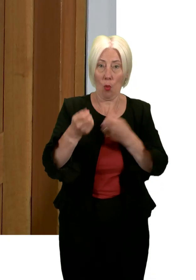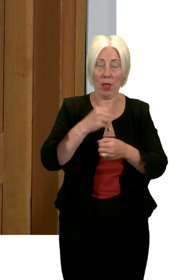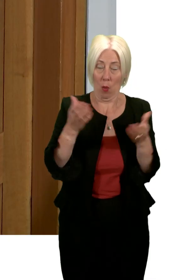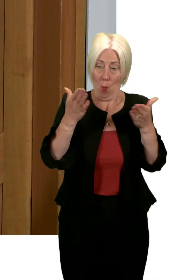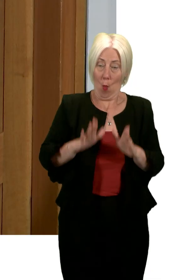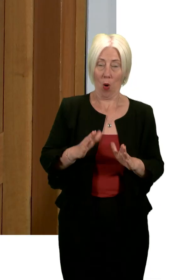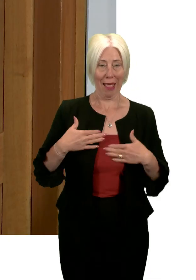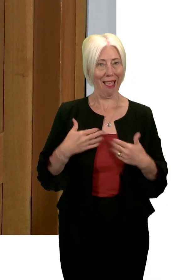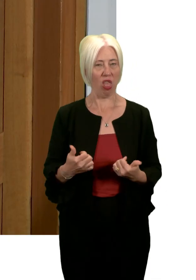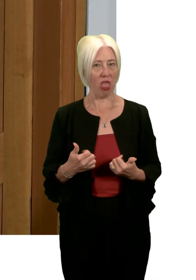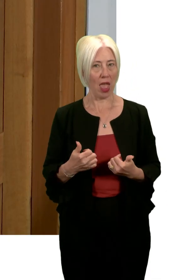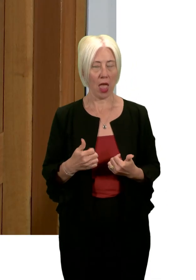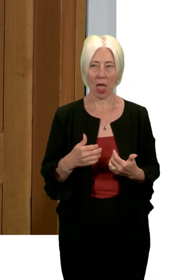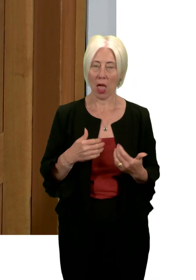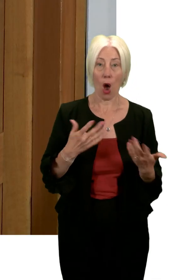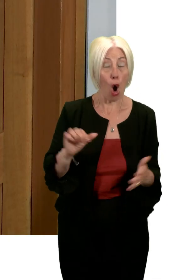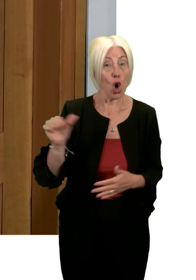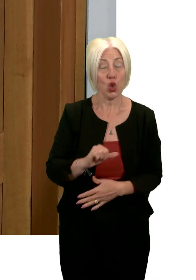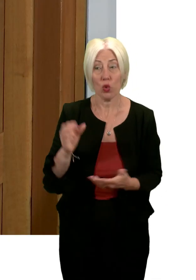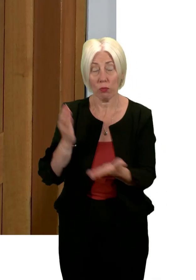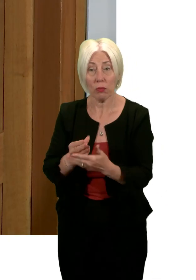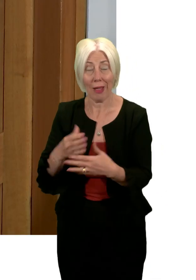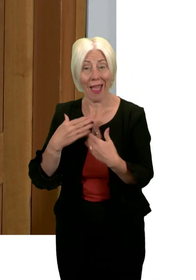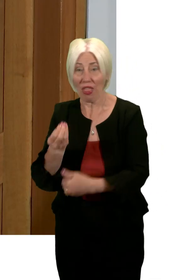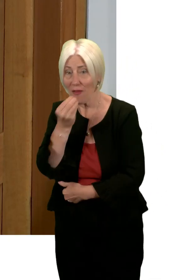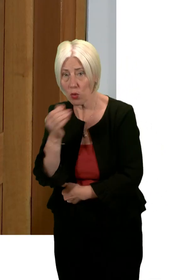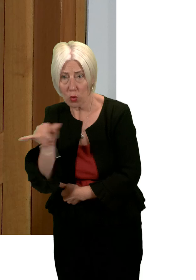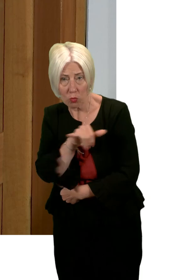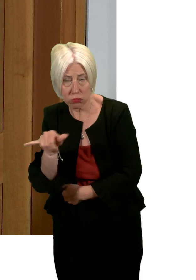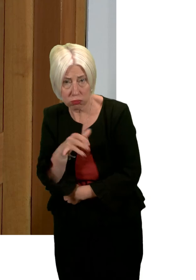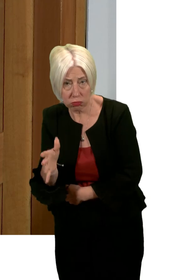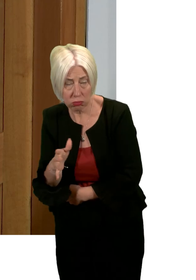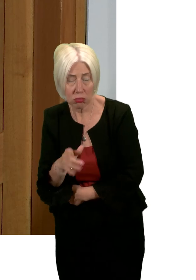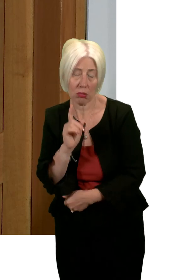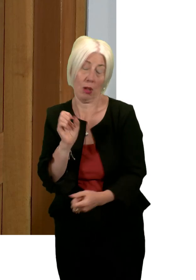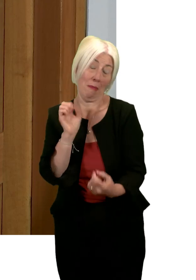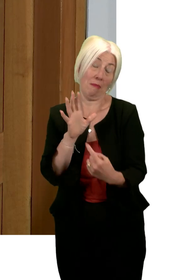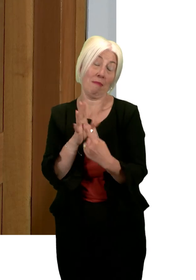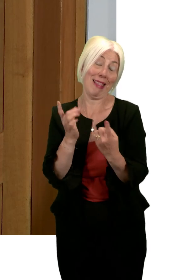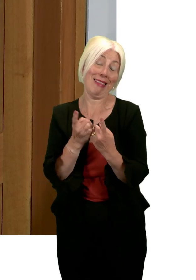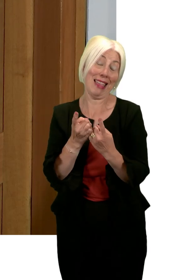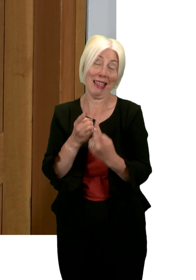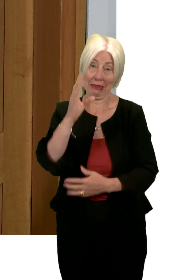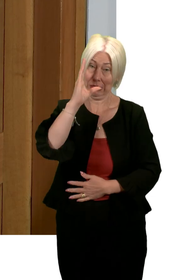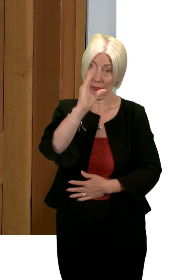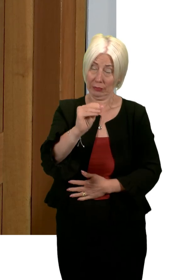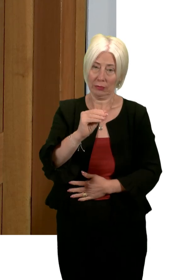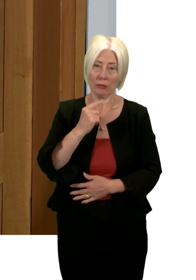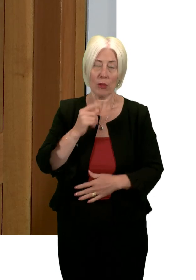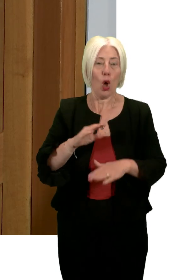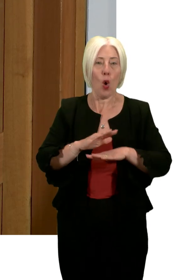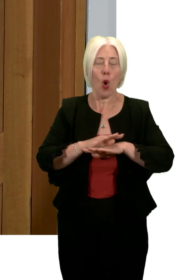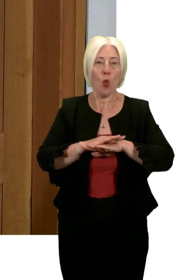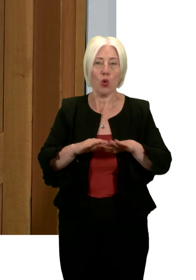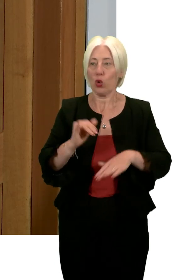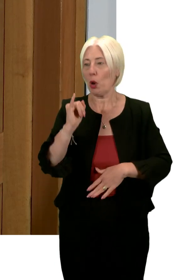the use of food. And I guess one main point that I want to get across is that we shouldn't